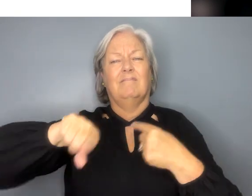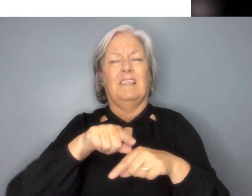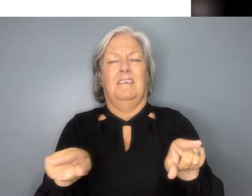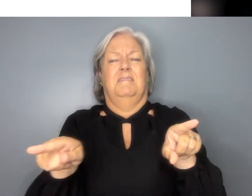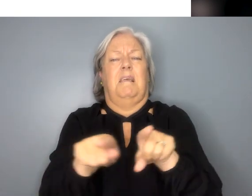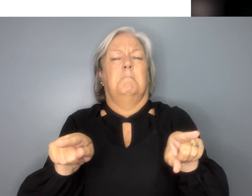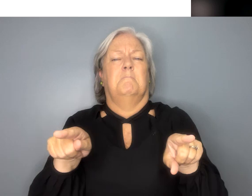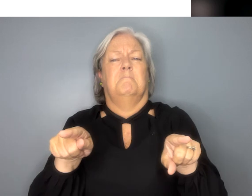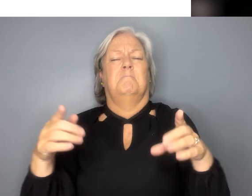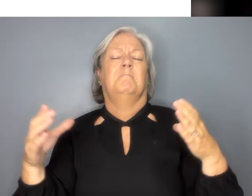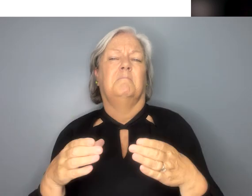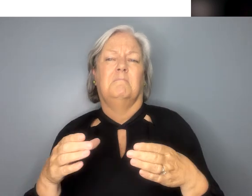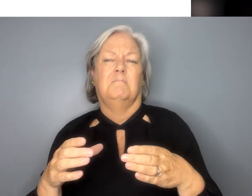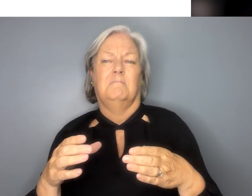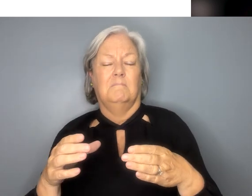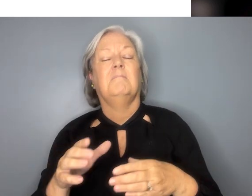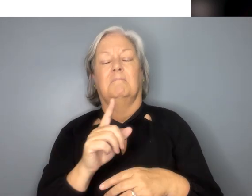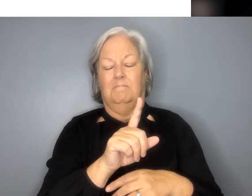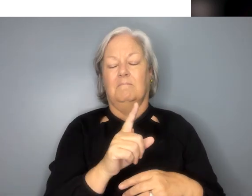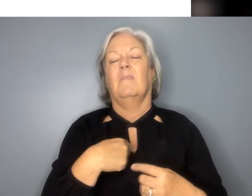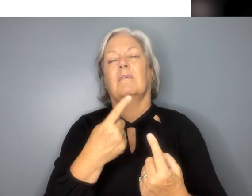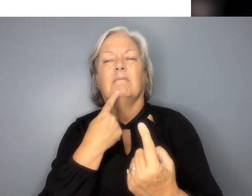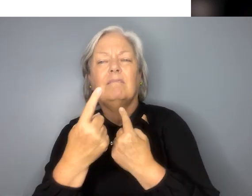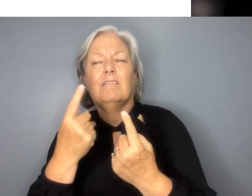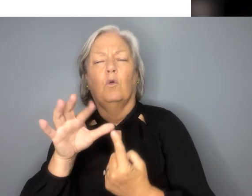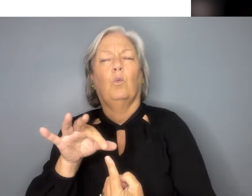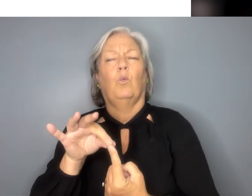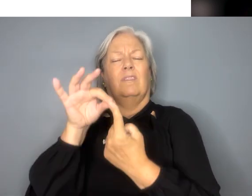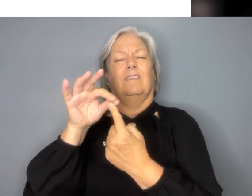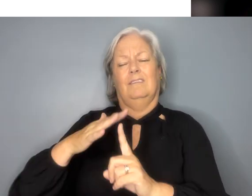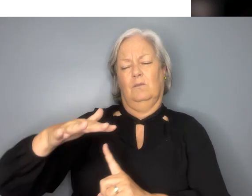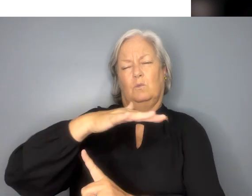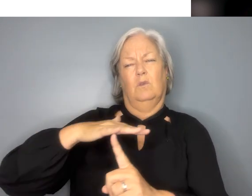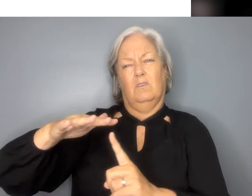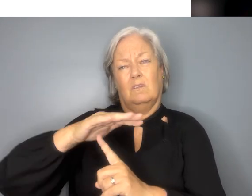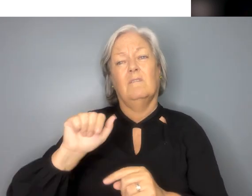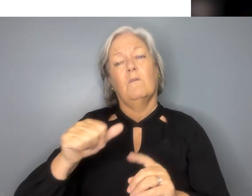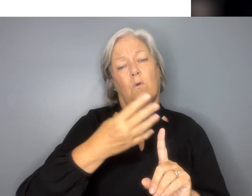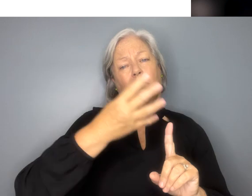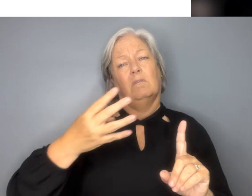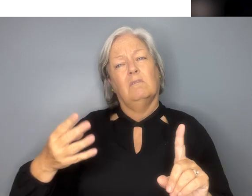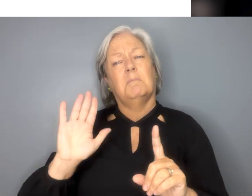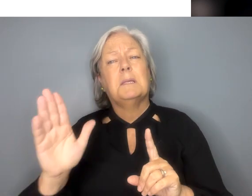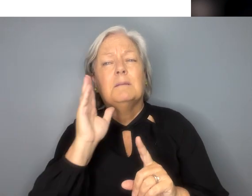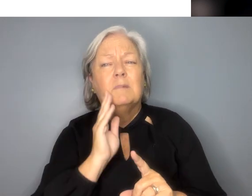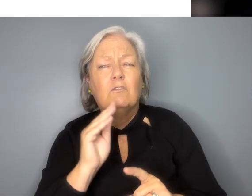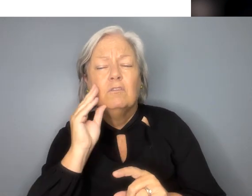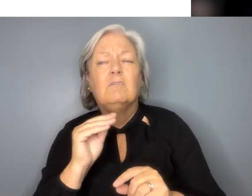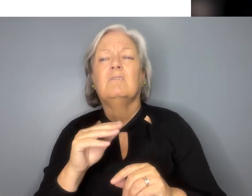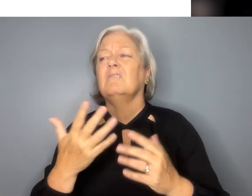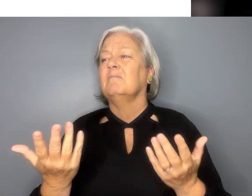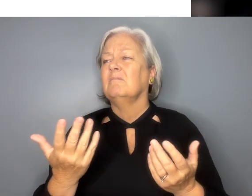heteronormative, cisgendered, able-bodied norm. We'll also be discussing the unique issues that LGBTQI plus people with disability